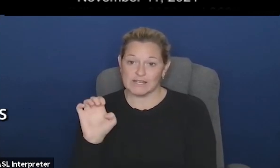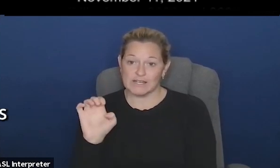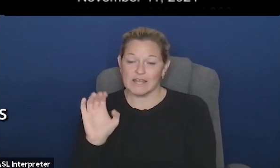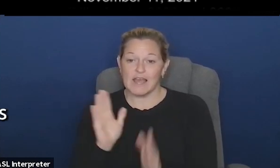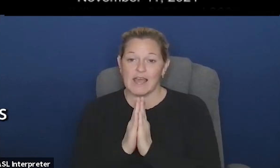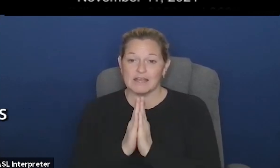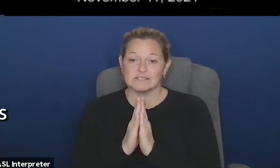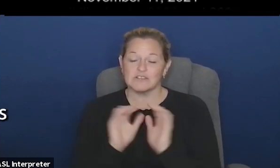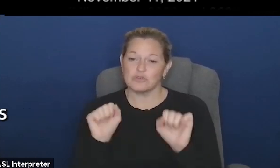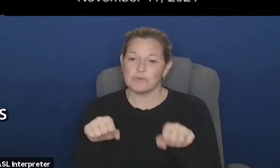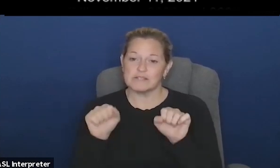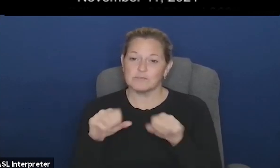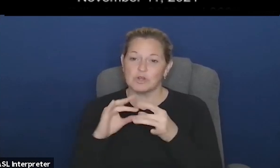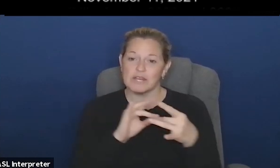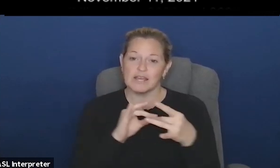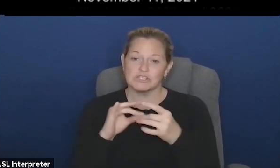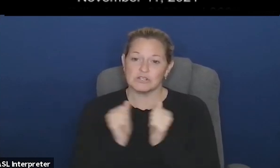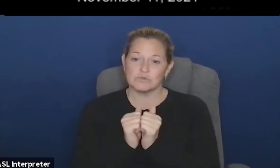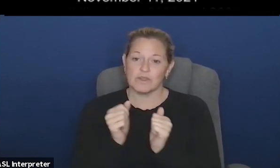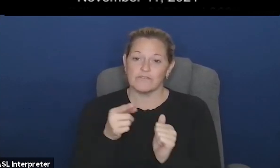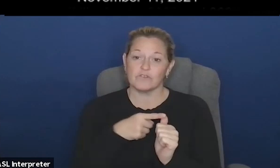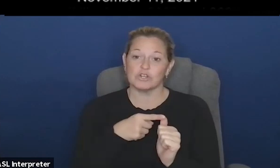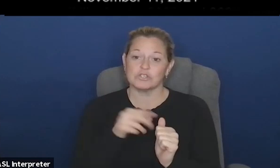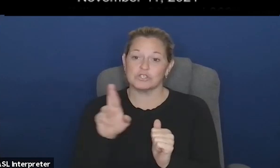possible connections with FIRST Robotics?